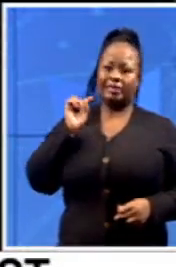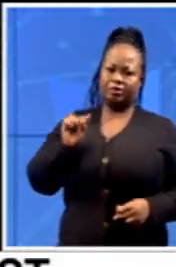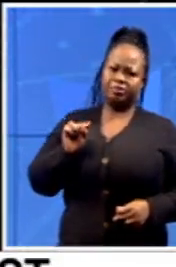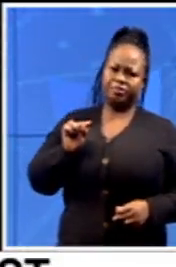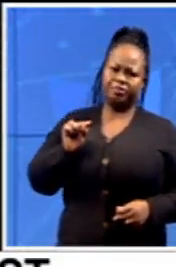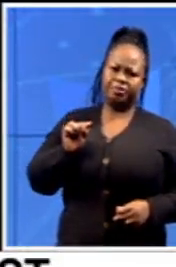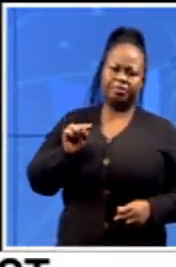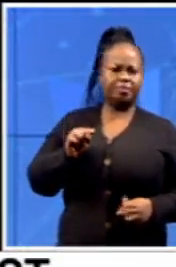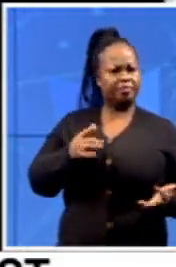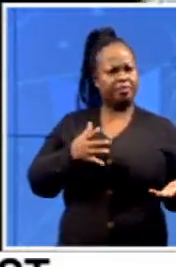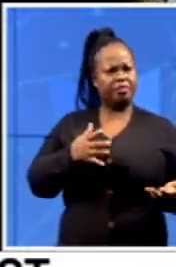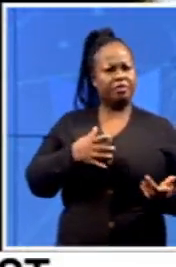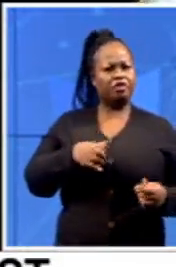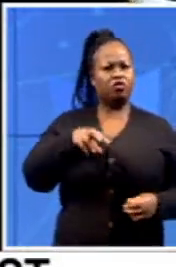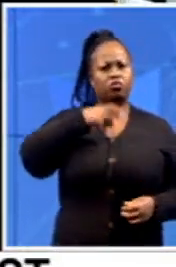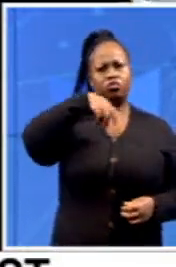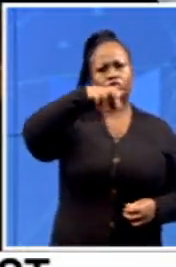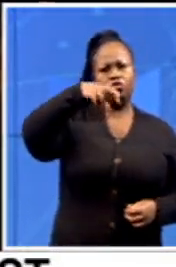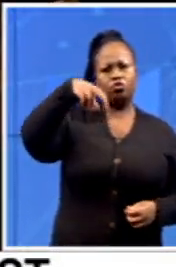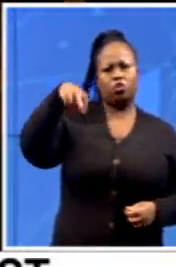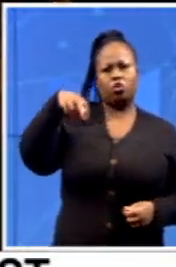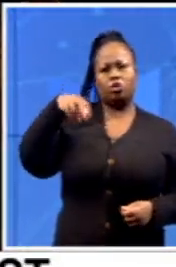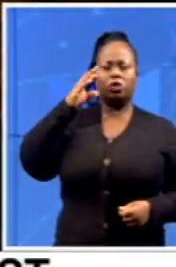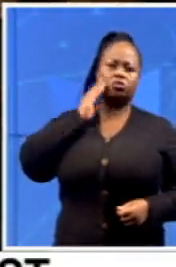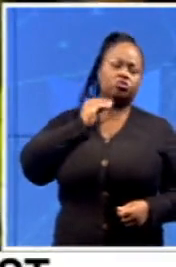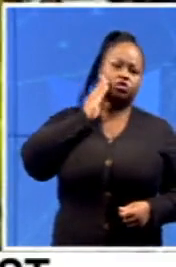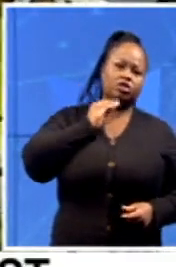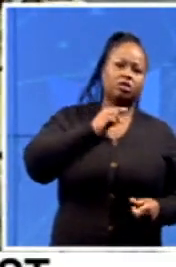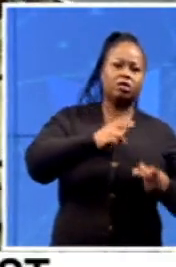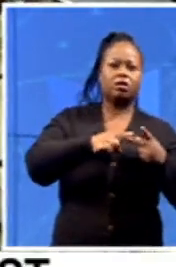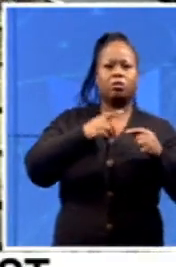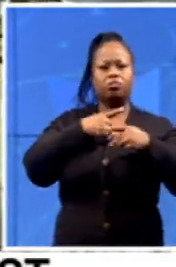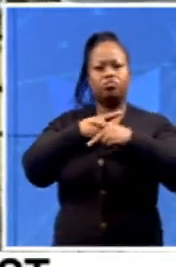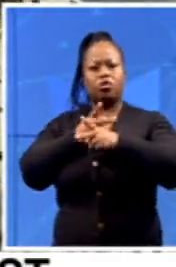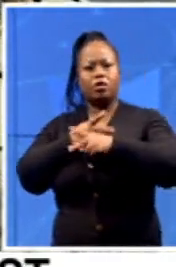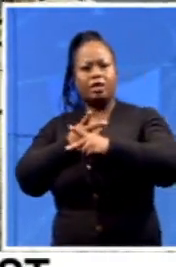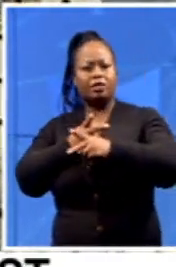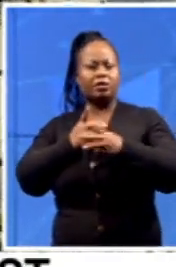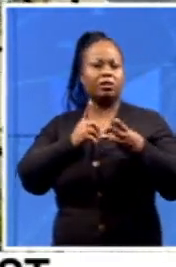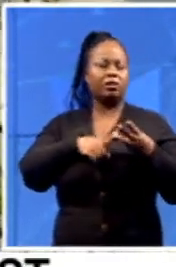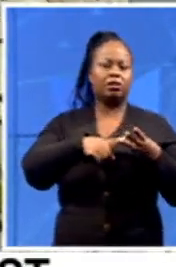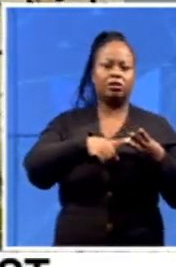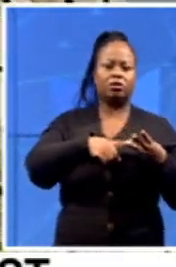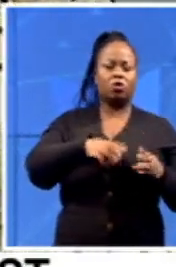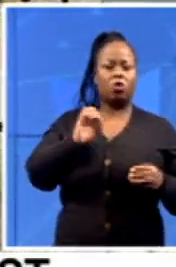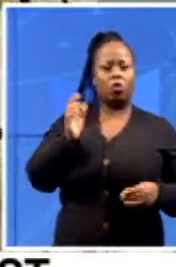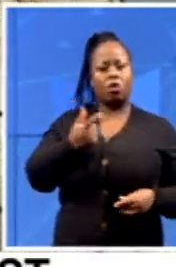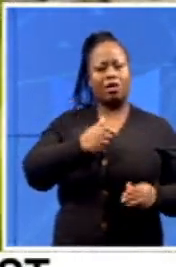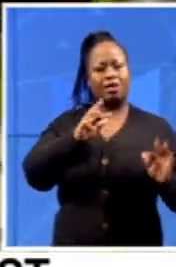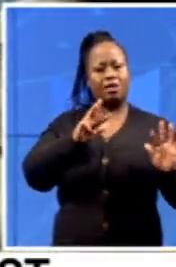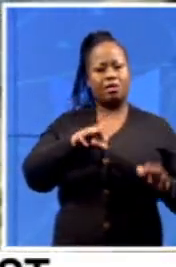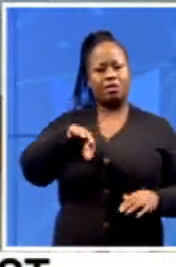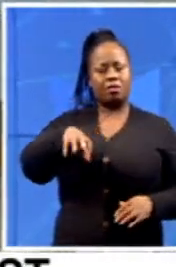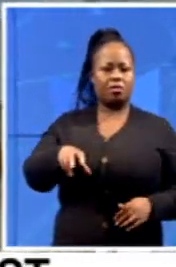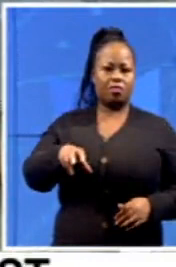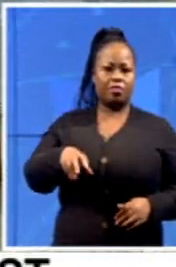ones from tour experiences, tour products, all across all our 9 provinces.